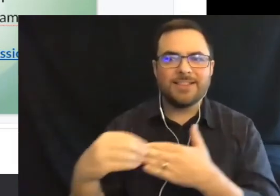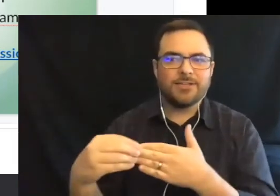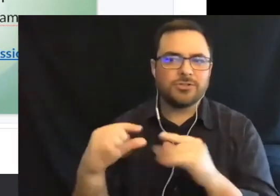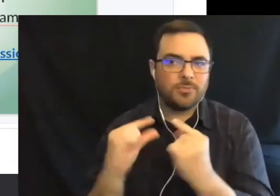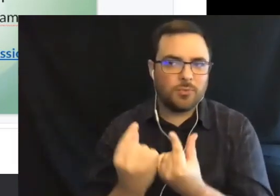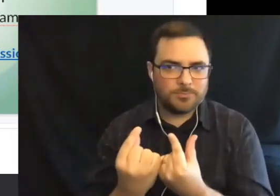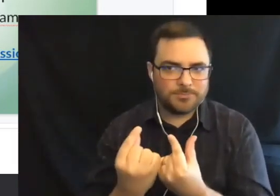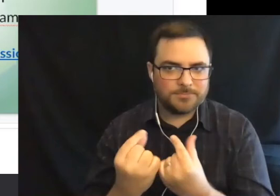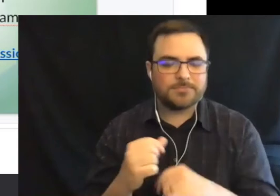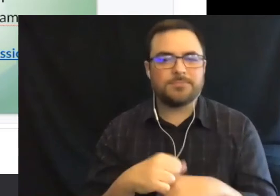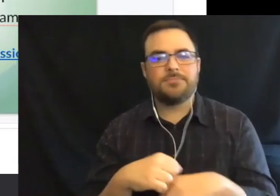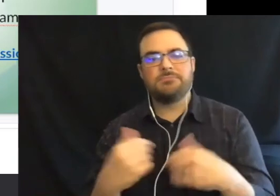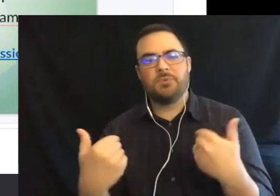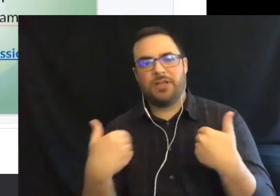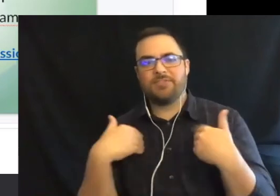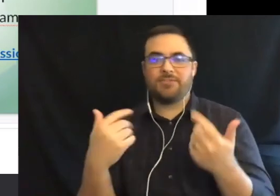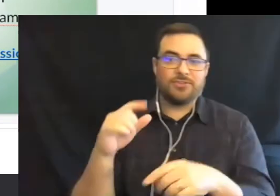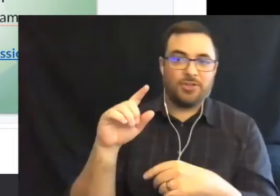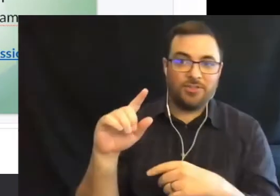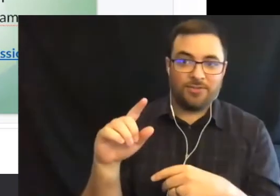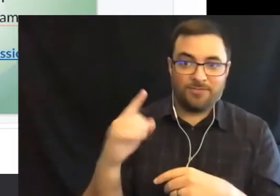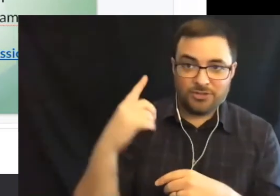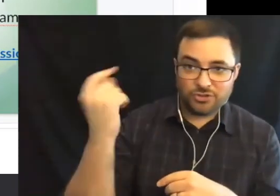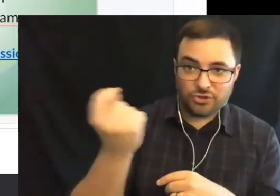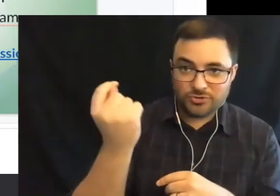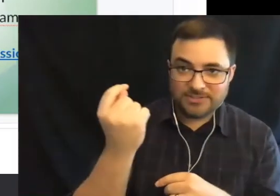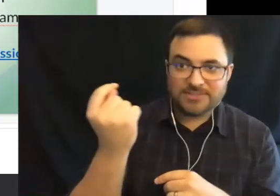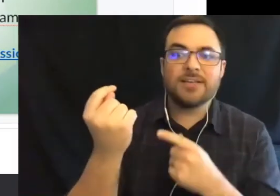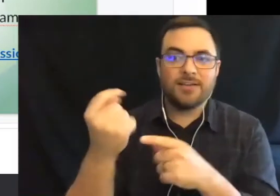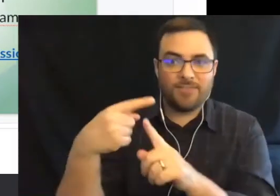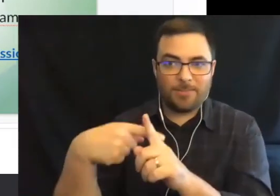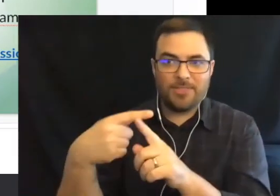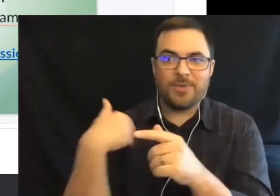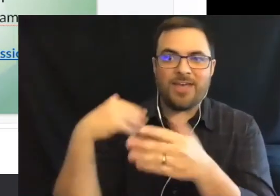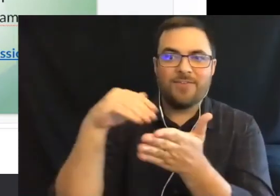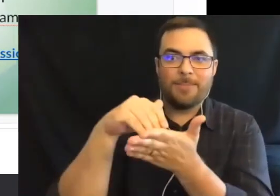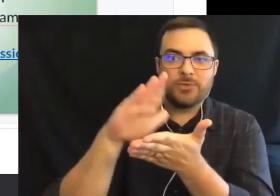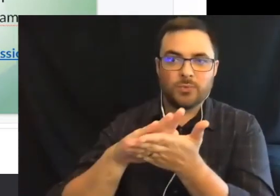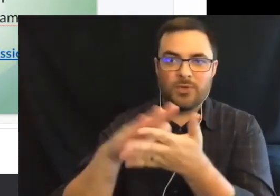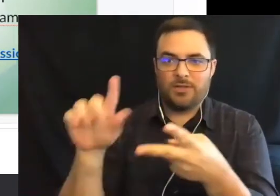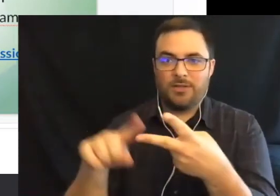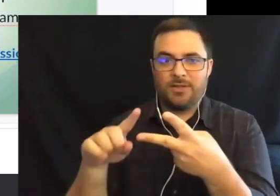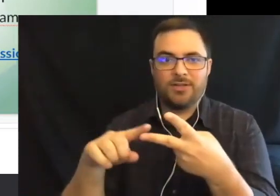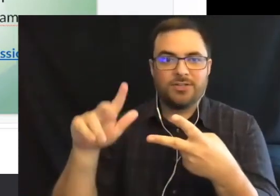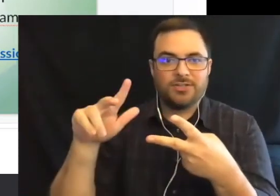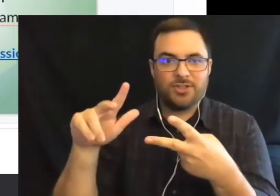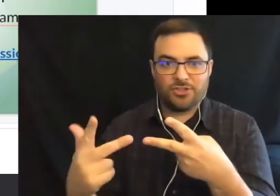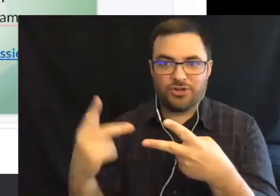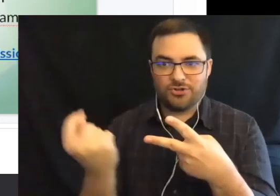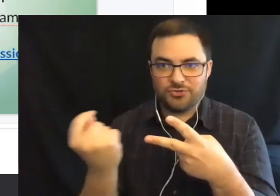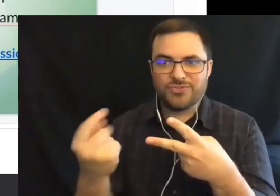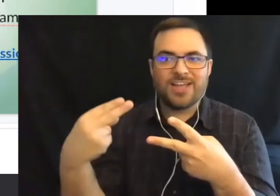So we have the first Tuesday of the month, we do a middle school group, and the third third Tuesday of the month is a high school